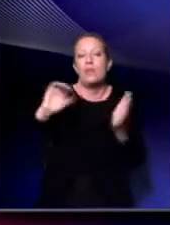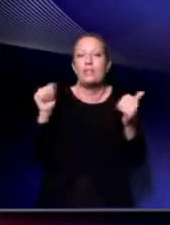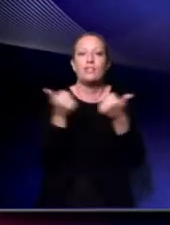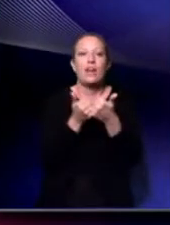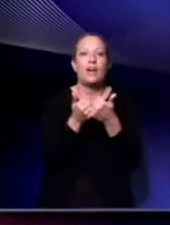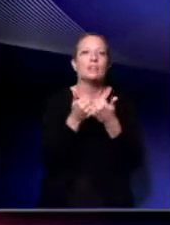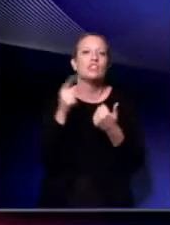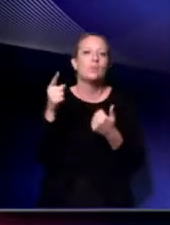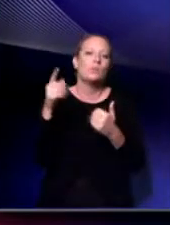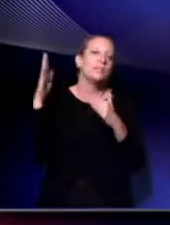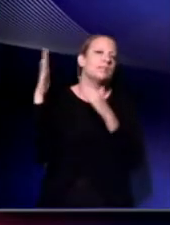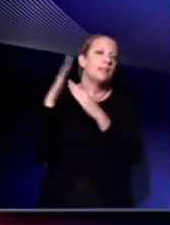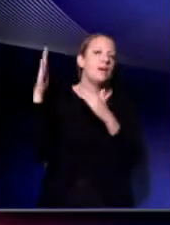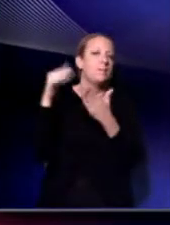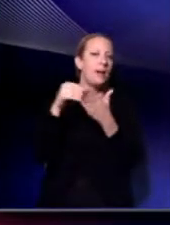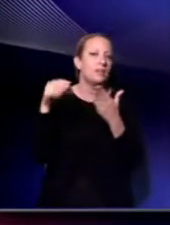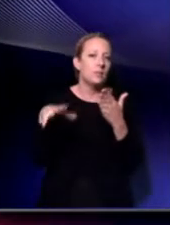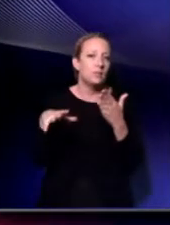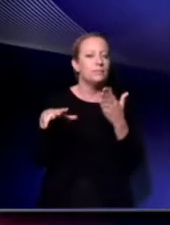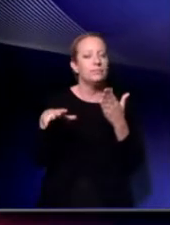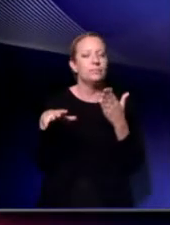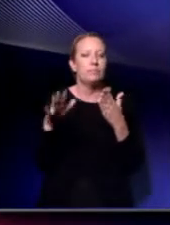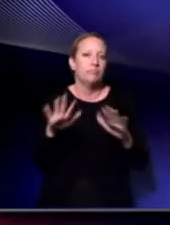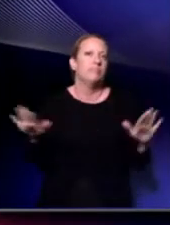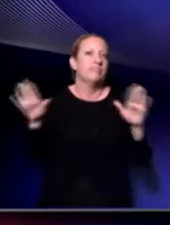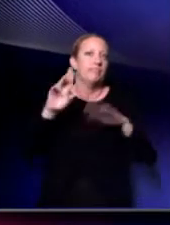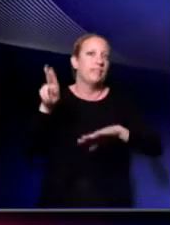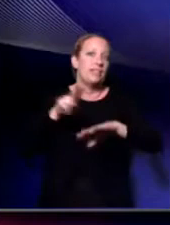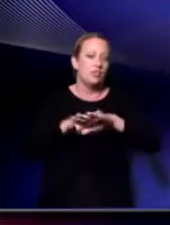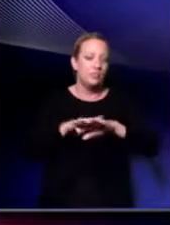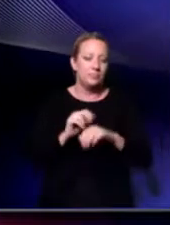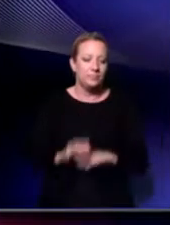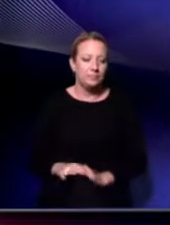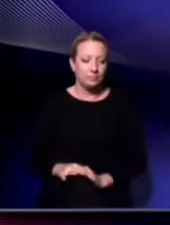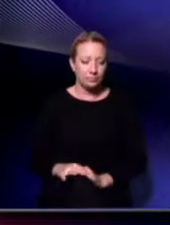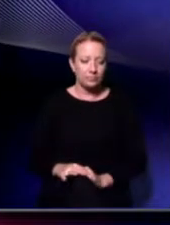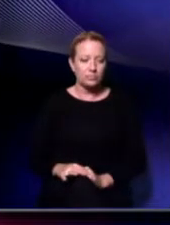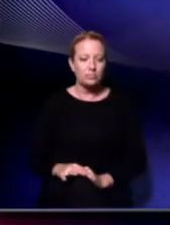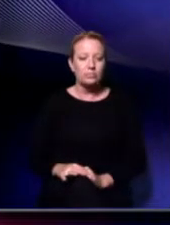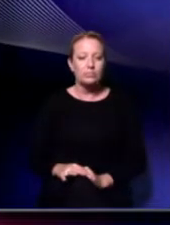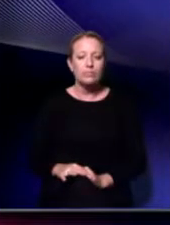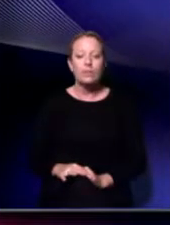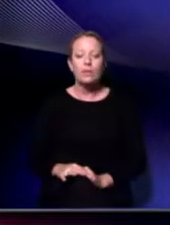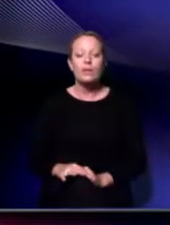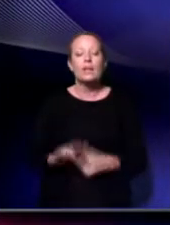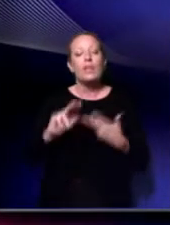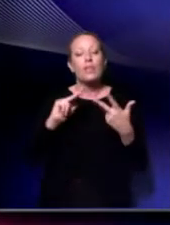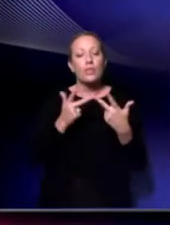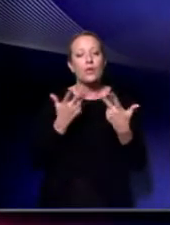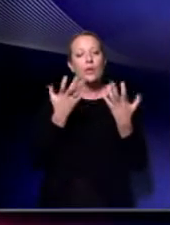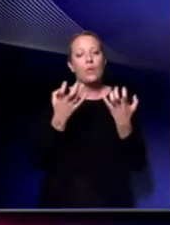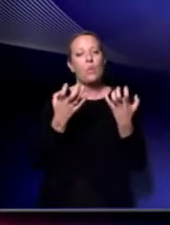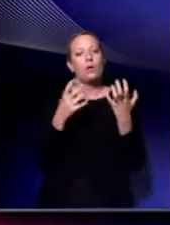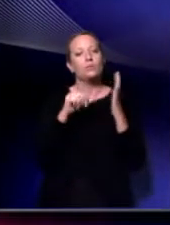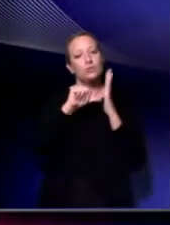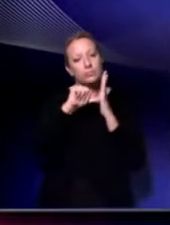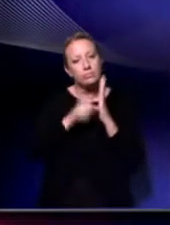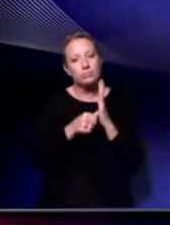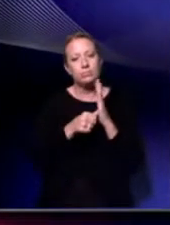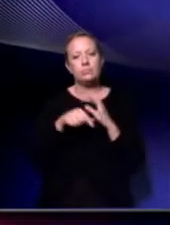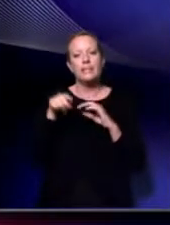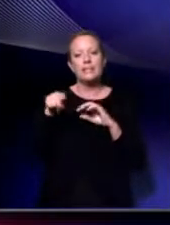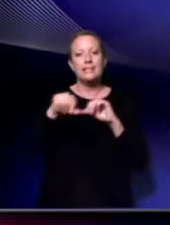nation. The third thing I'd like to point out is this agency came together for